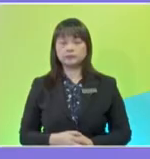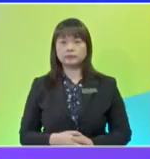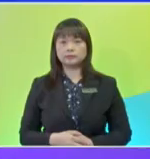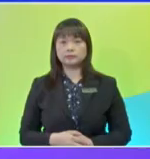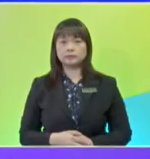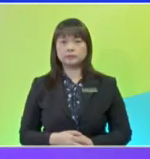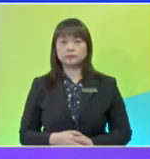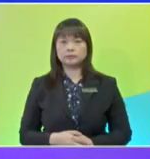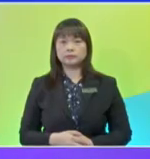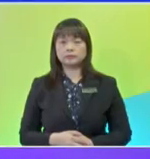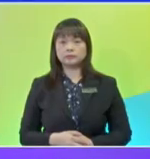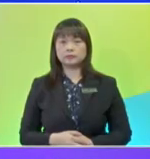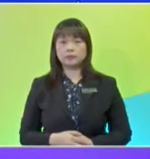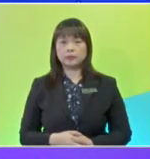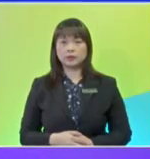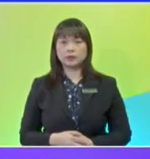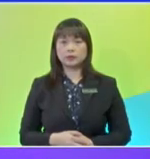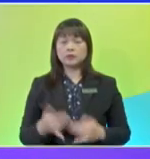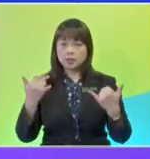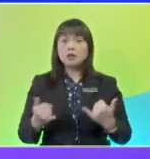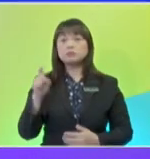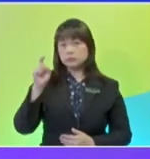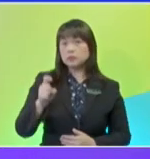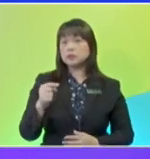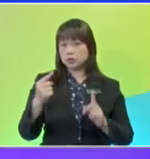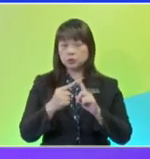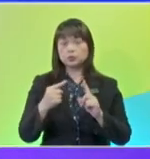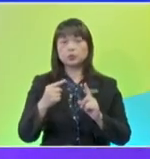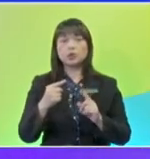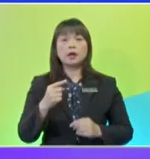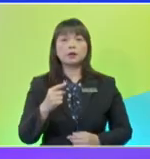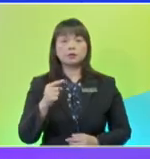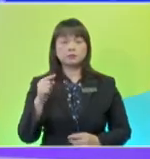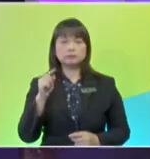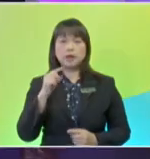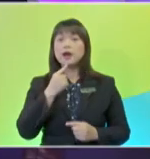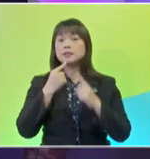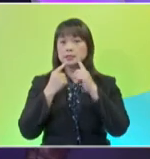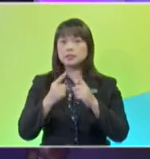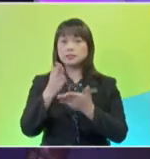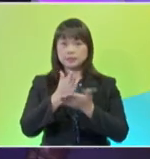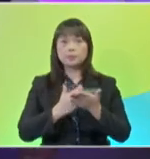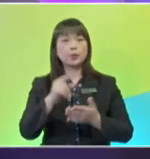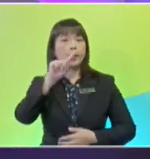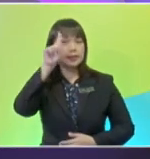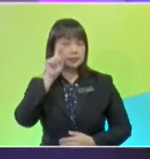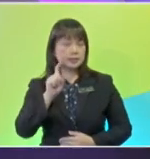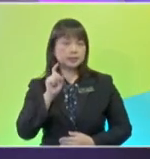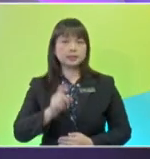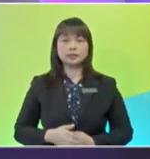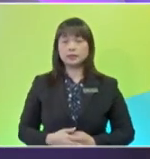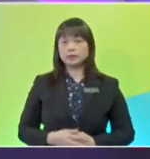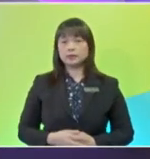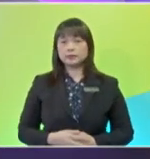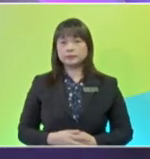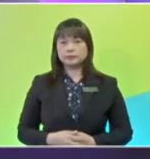you to answer some questions. Okay. So again, far, again, another question for me. Yes. So far, do you